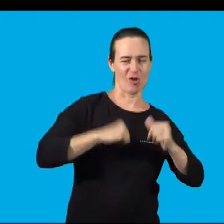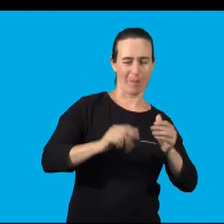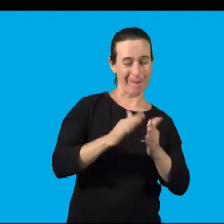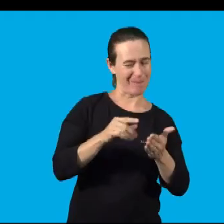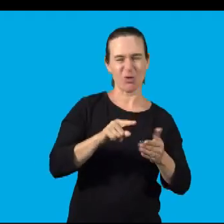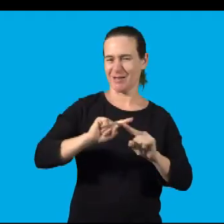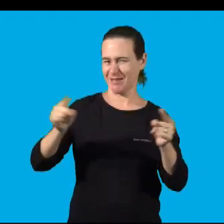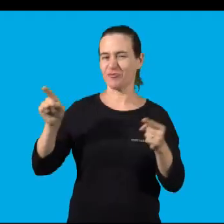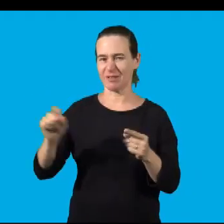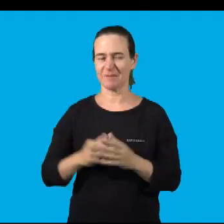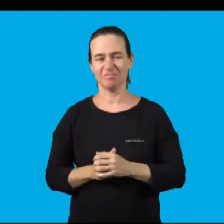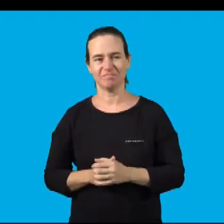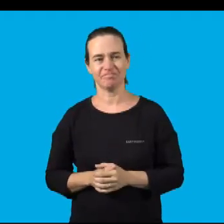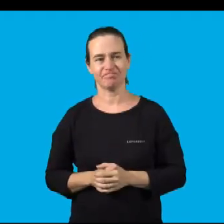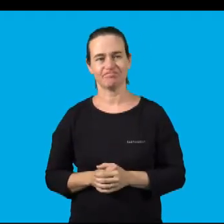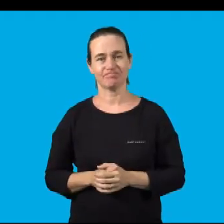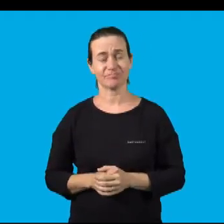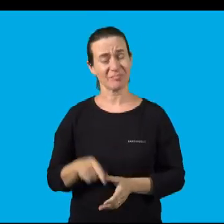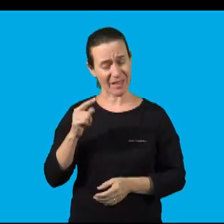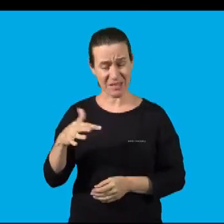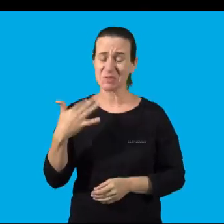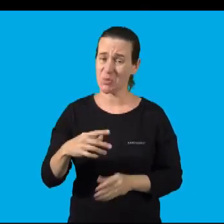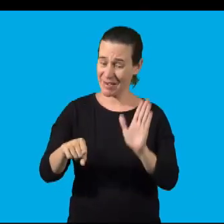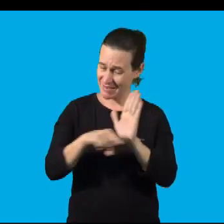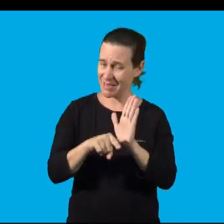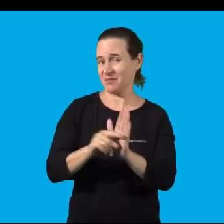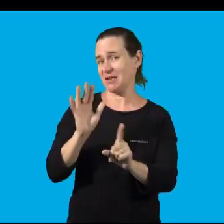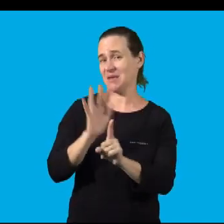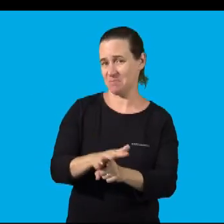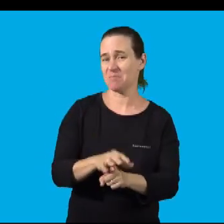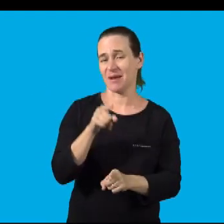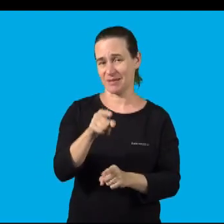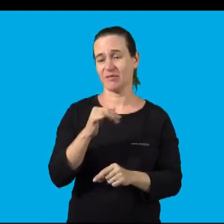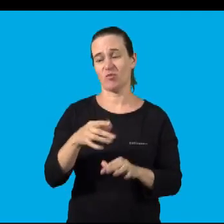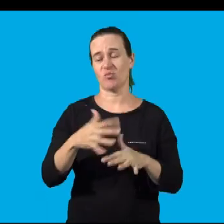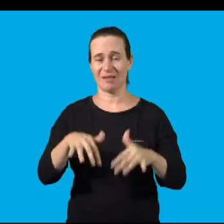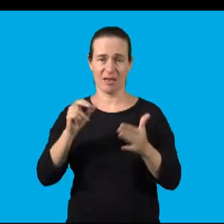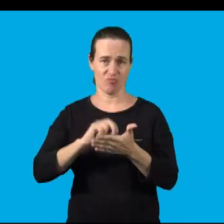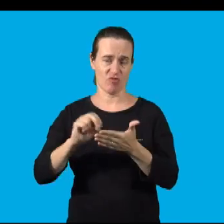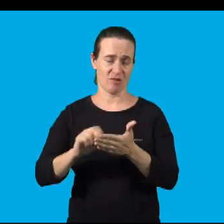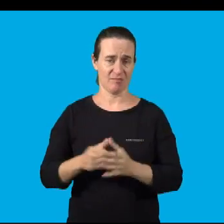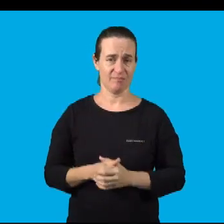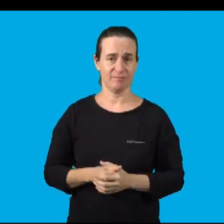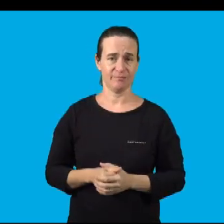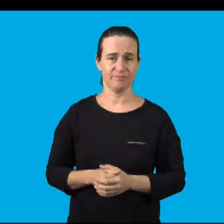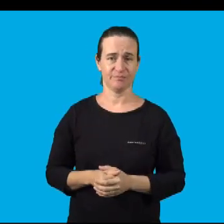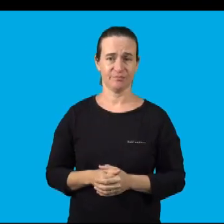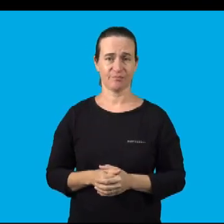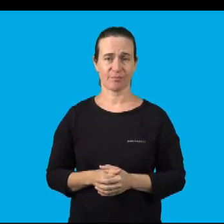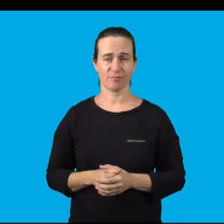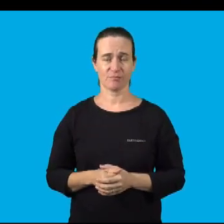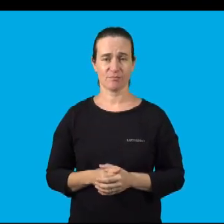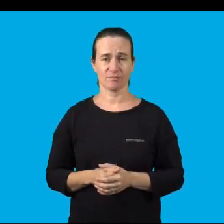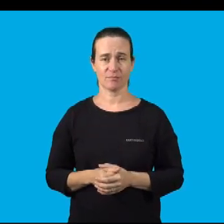source material and the original drama. This will gravely impede on your overall performance in Section C.